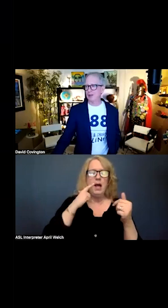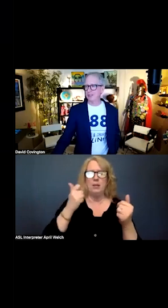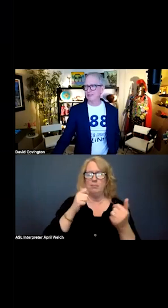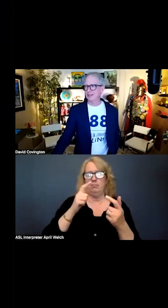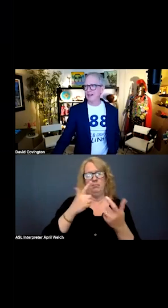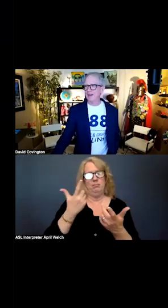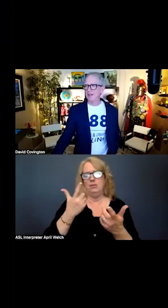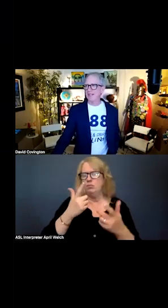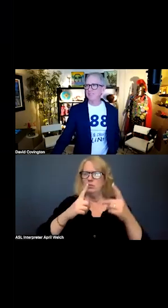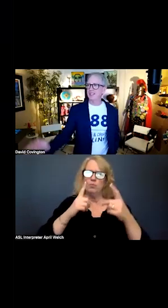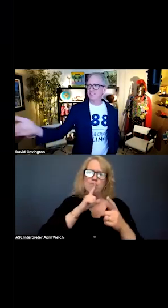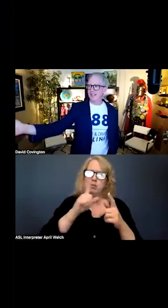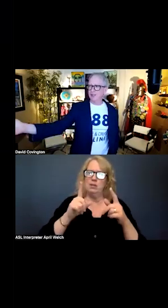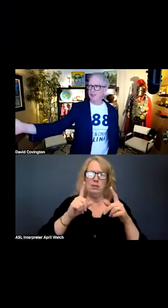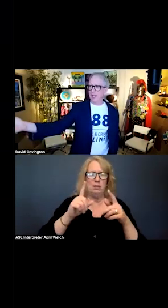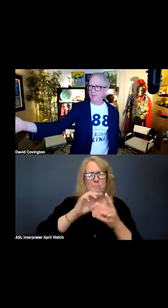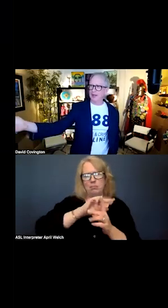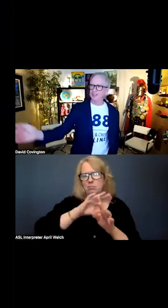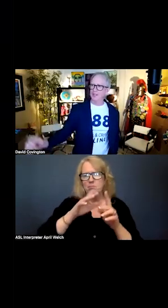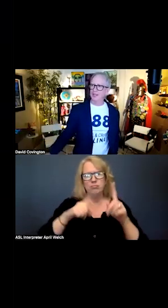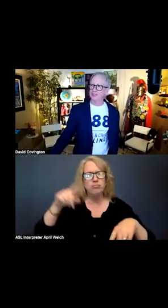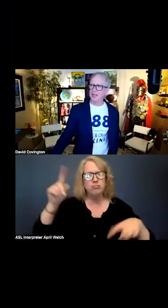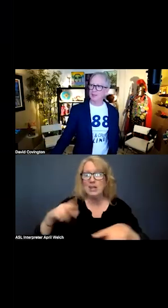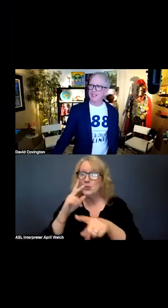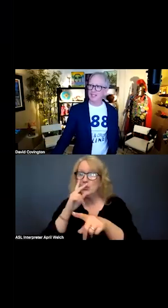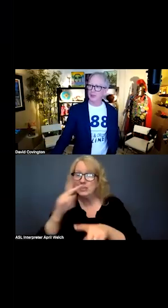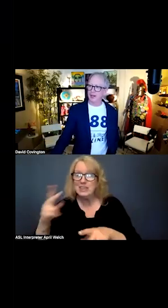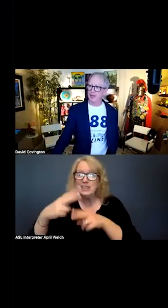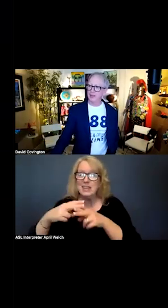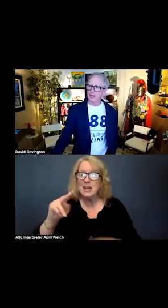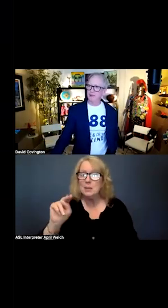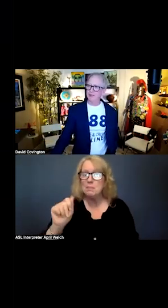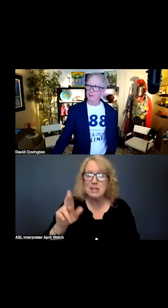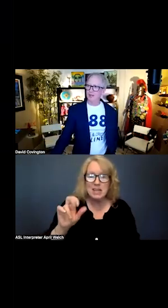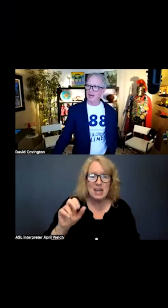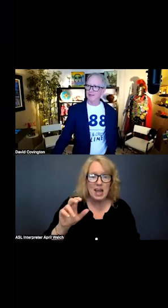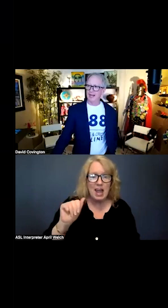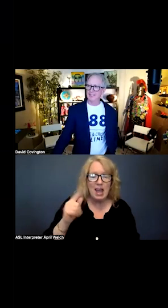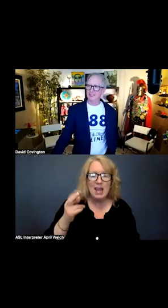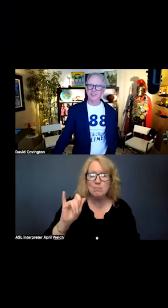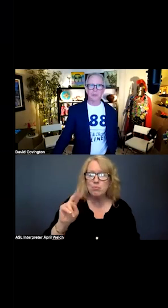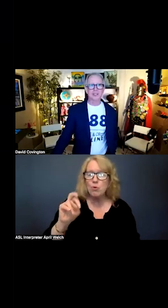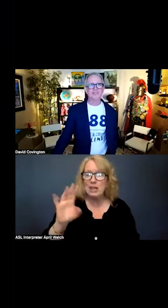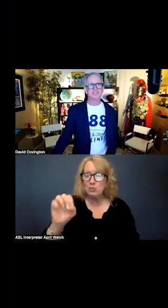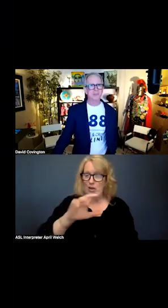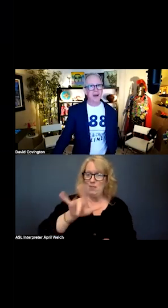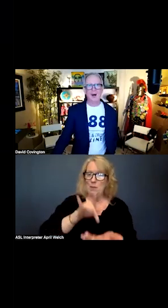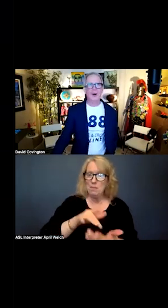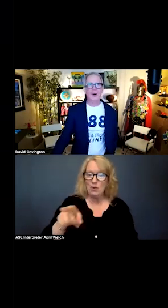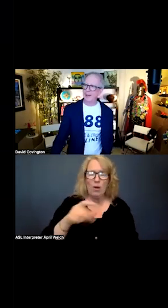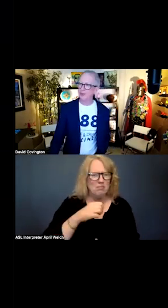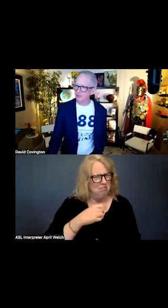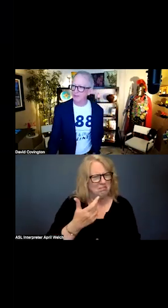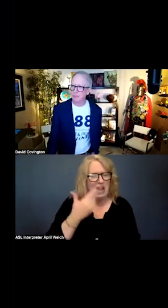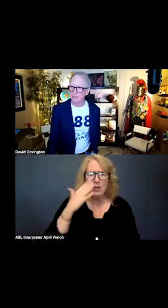been a host of things. Today, you see April Naturale's name in yellow there, right in the middle. I actually don't believe